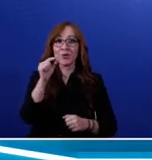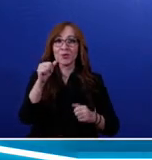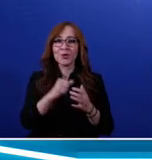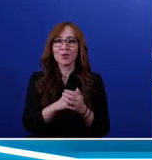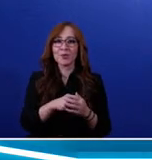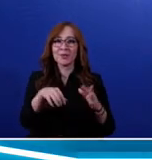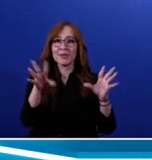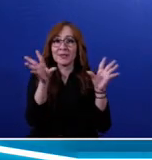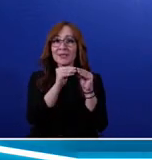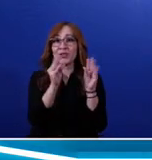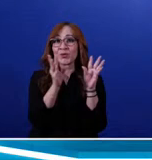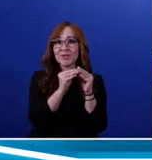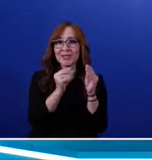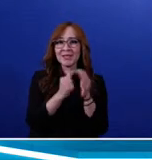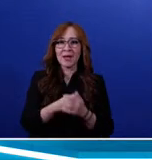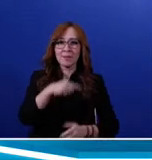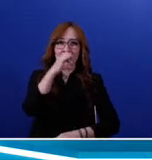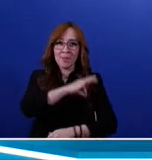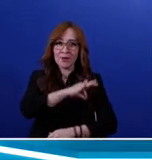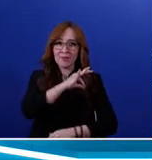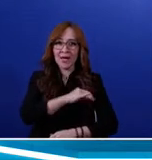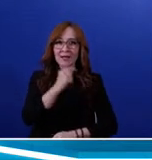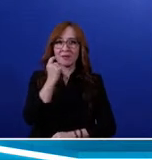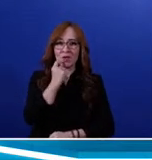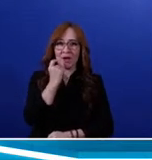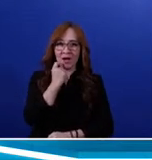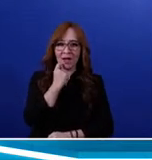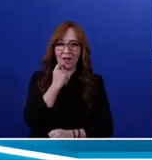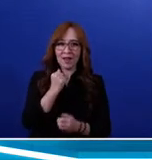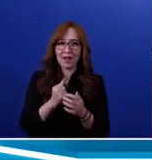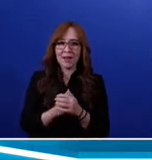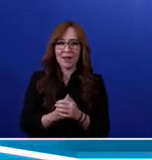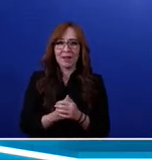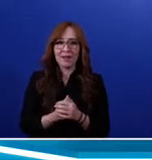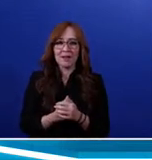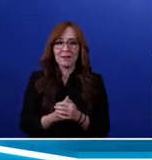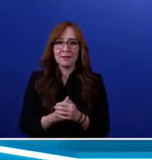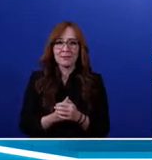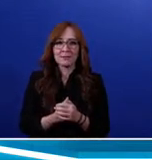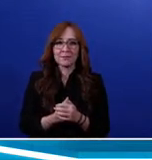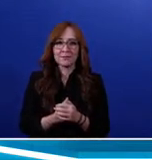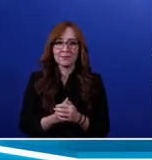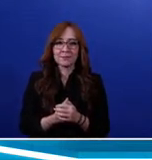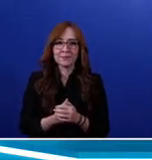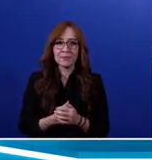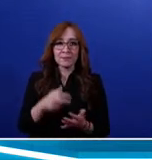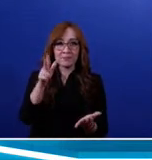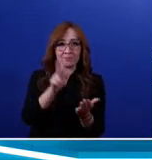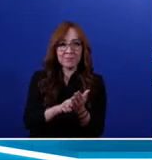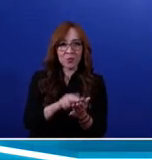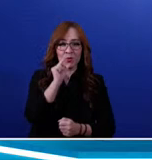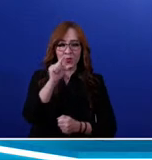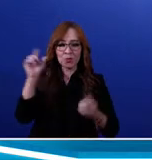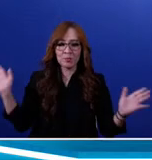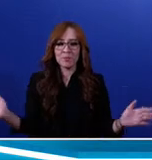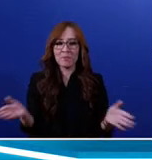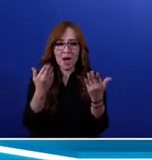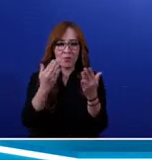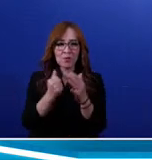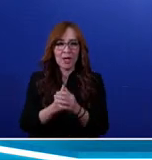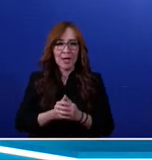the role of sovereignty for sustainable infrastructure development er also many perspektif blended